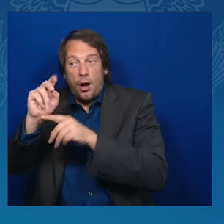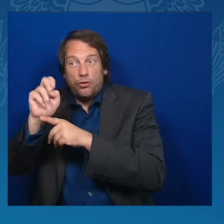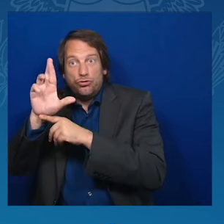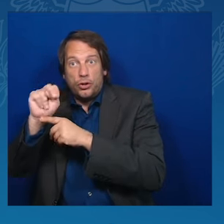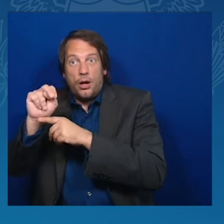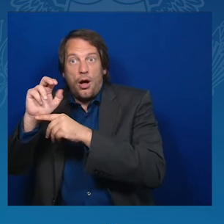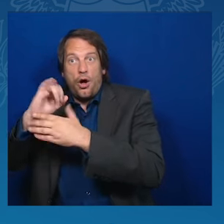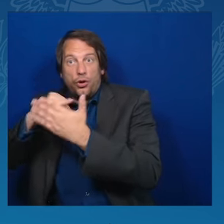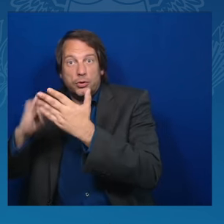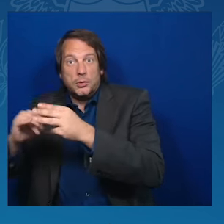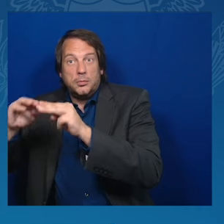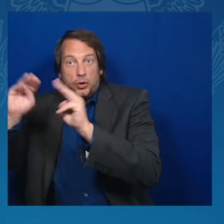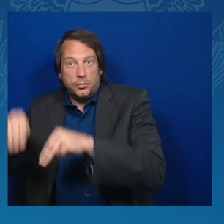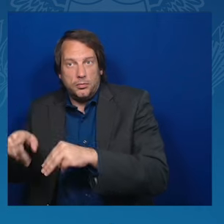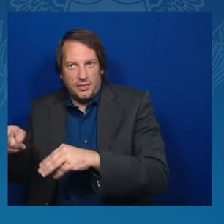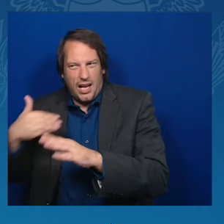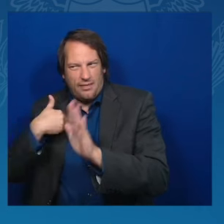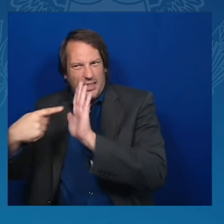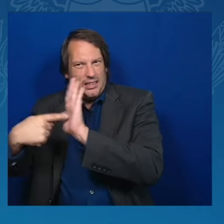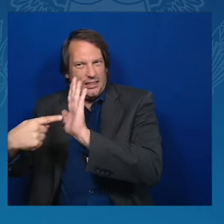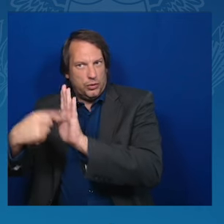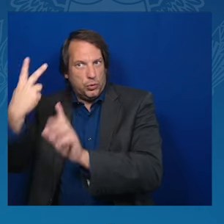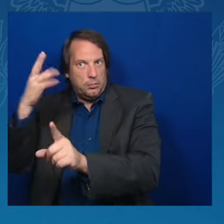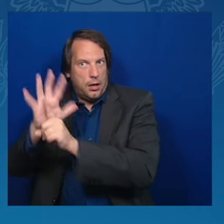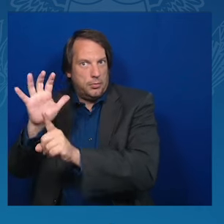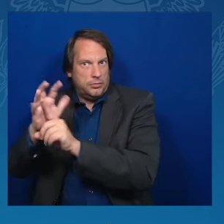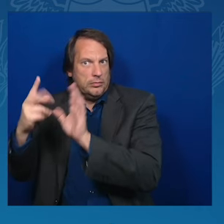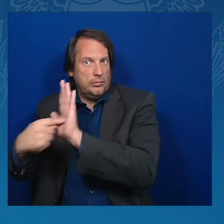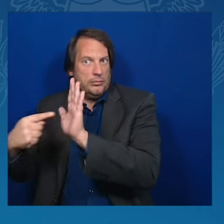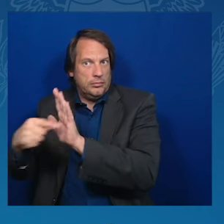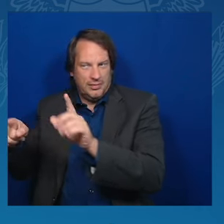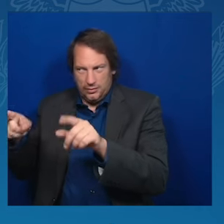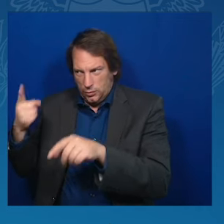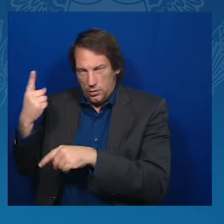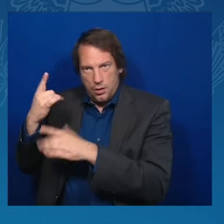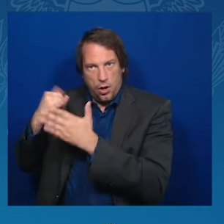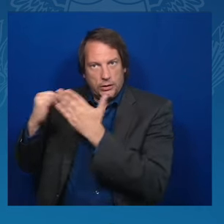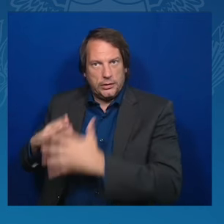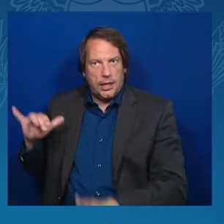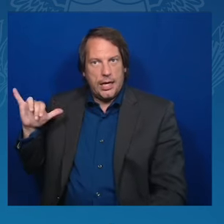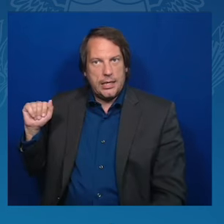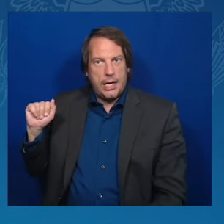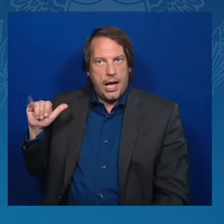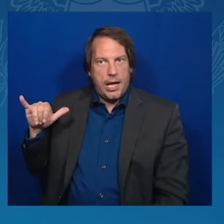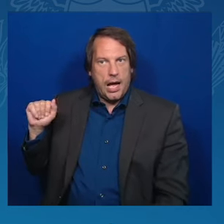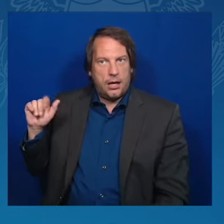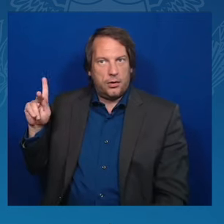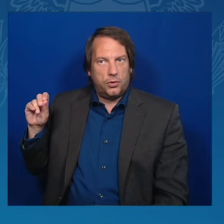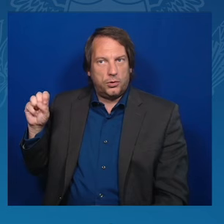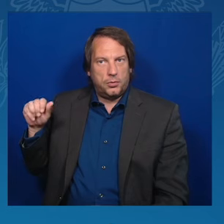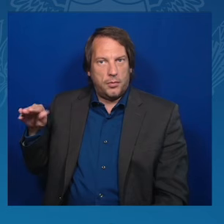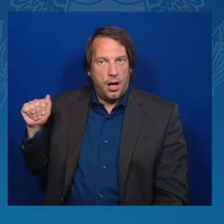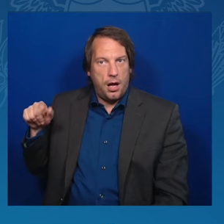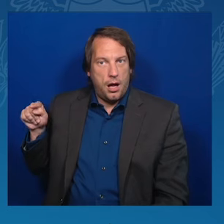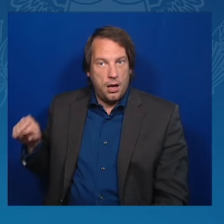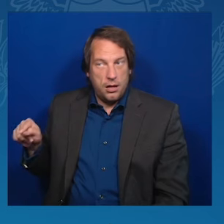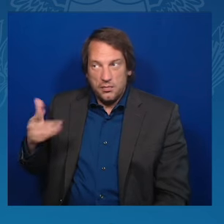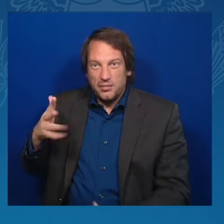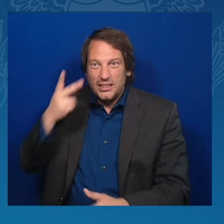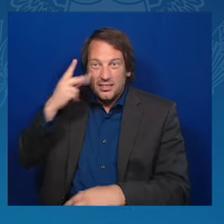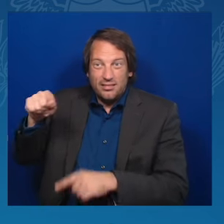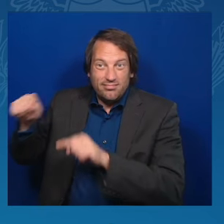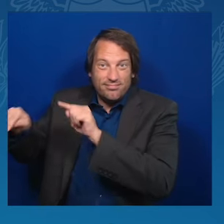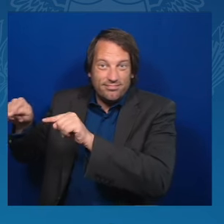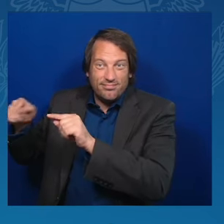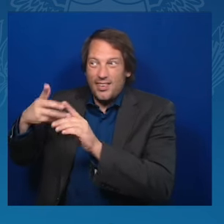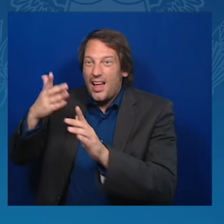Kusama. Many of you have seen these installations, her affinity mirror rooms, where bright, glowing, polka-dotted covered orbs